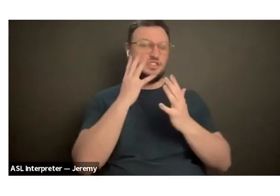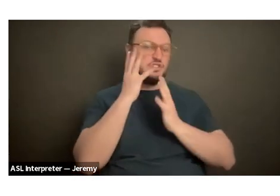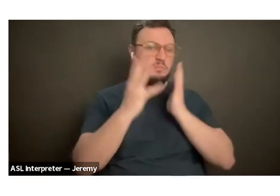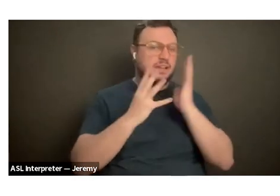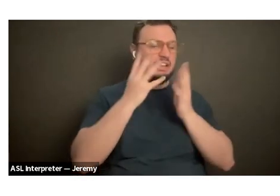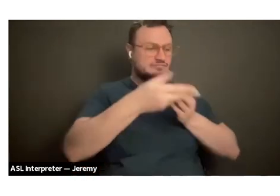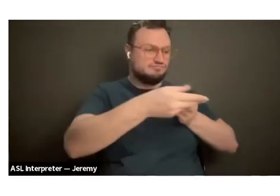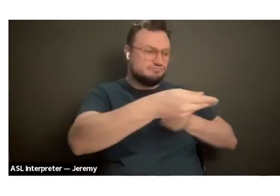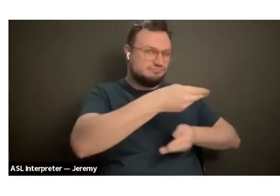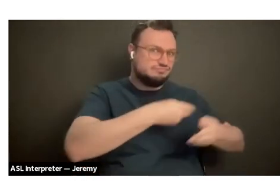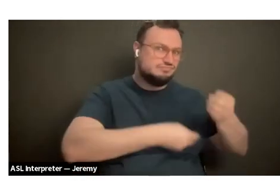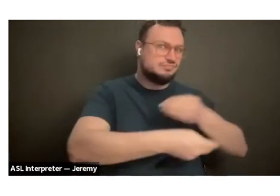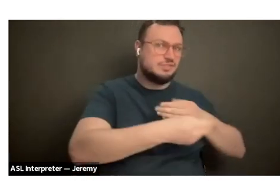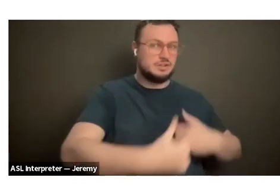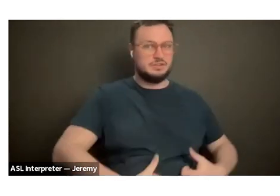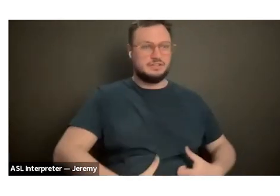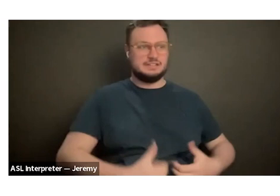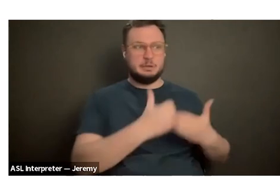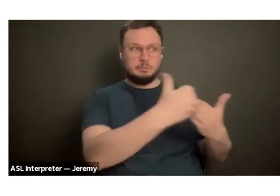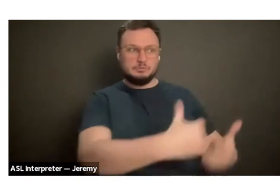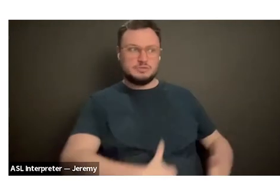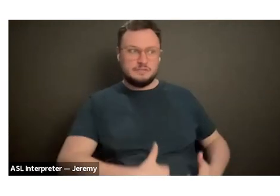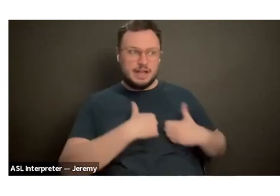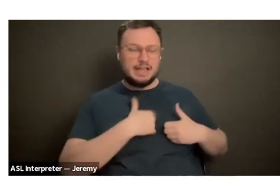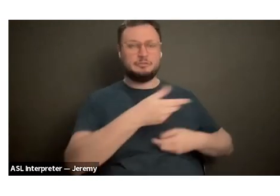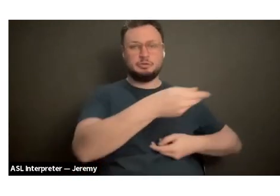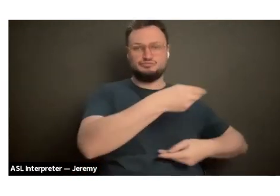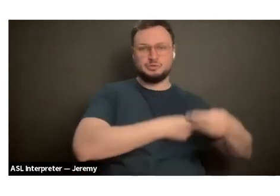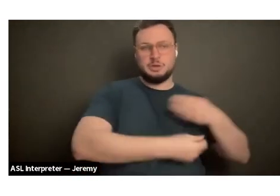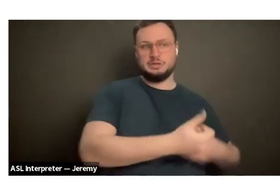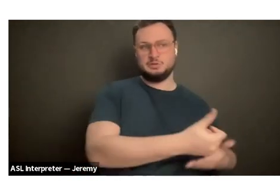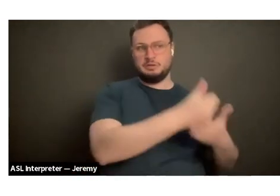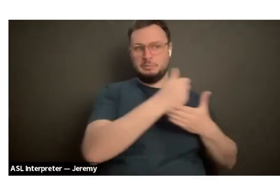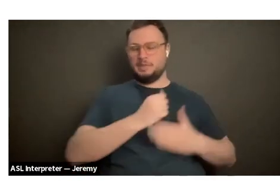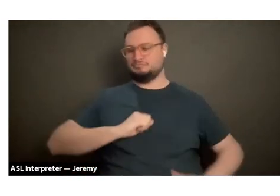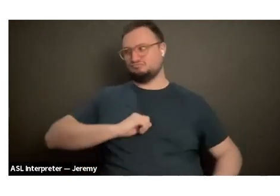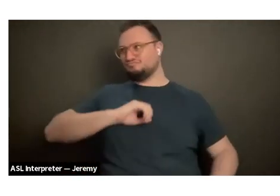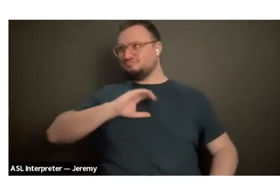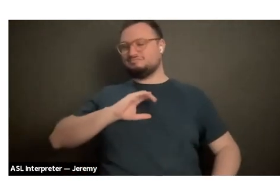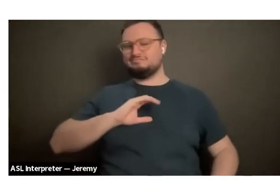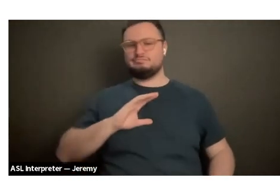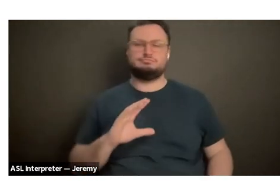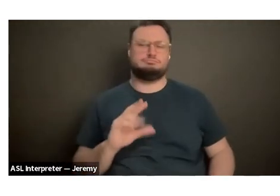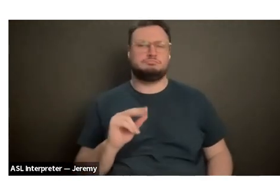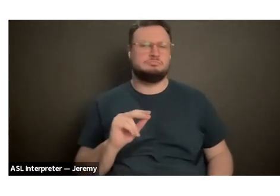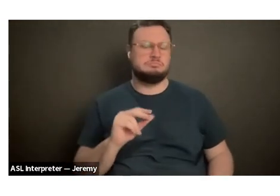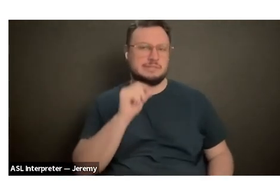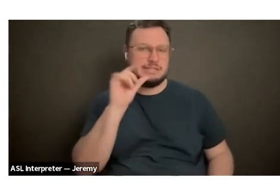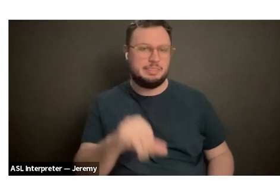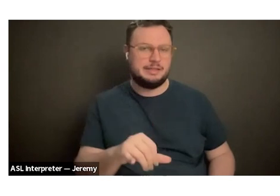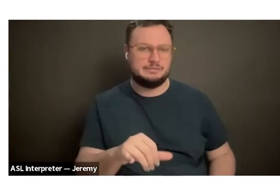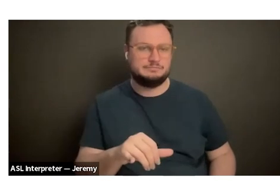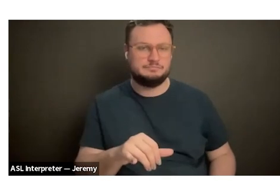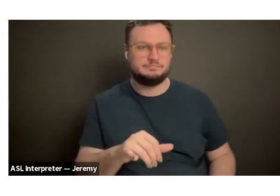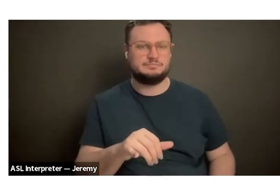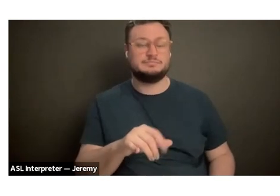a humiliating trade for survival or an ego boost. In fact, all of this